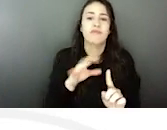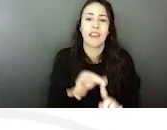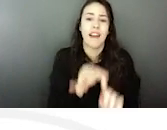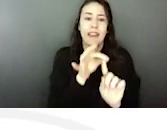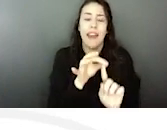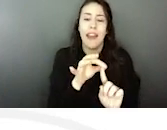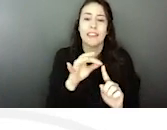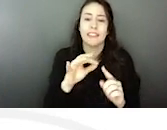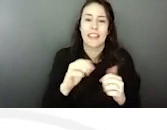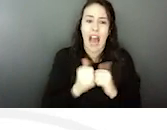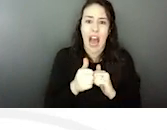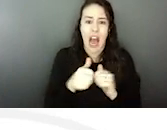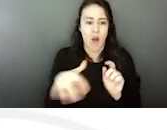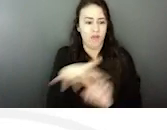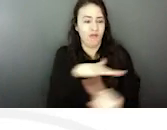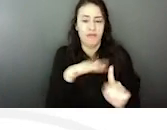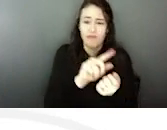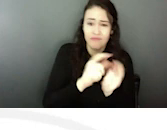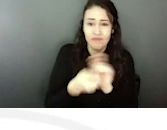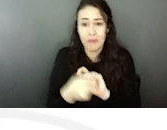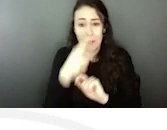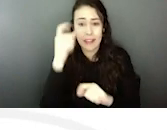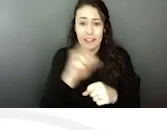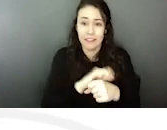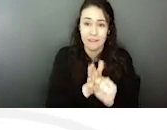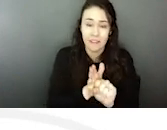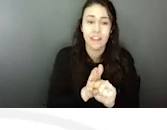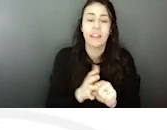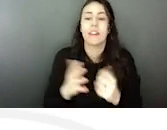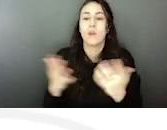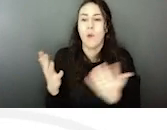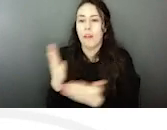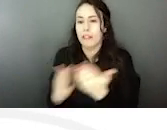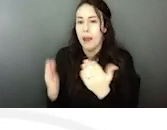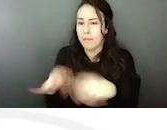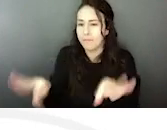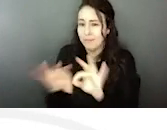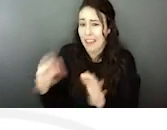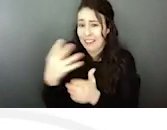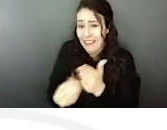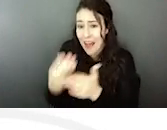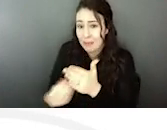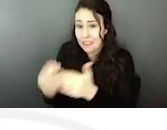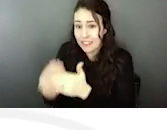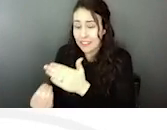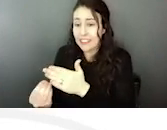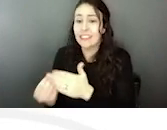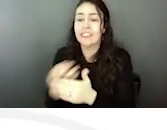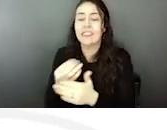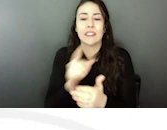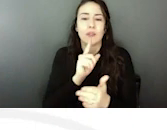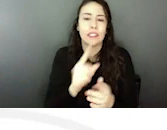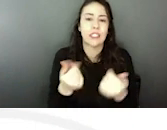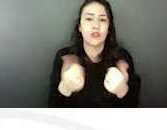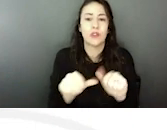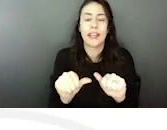because of the pandemic, what some of our key gaps are and remain to be, and then really try to bring together, you